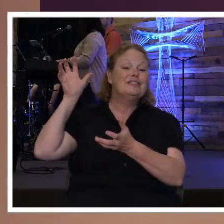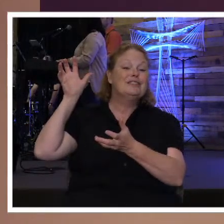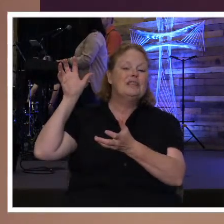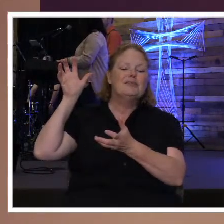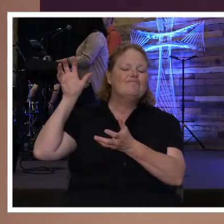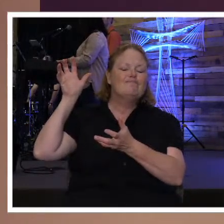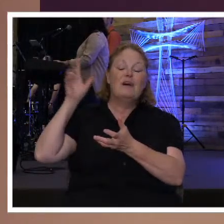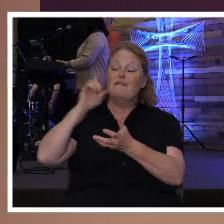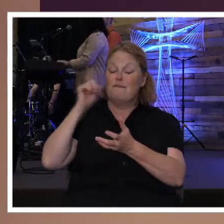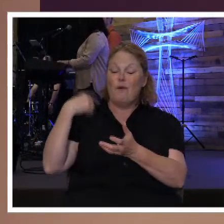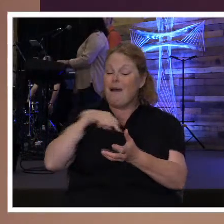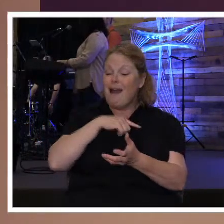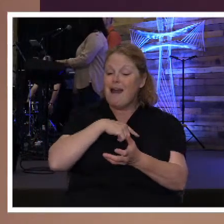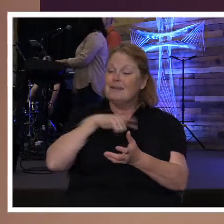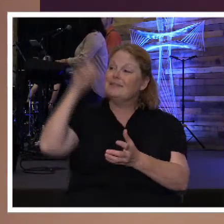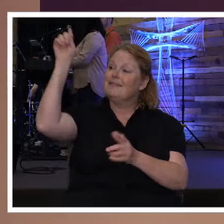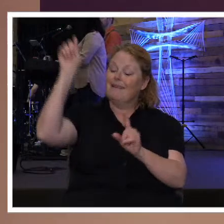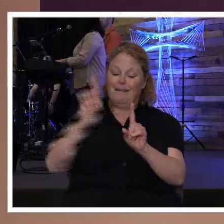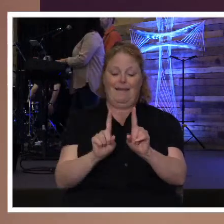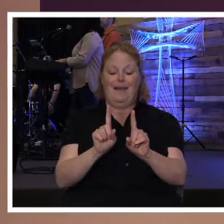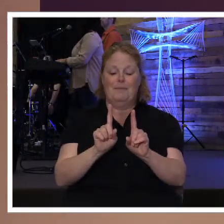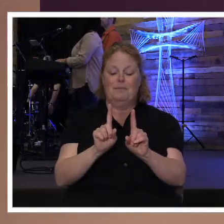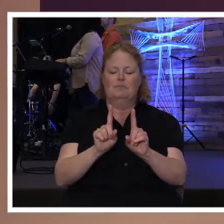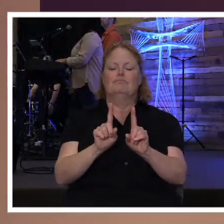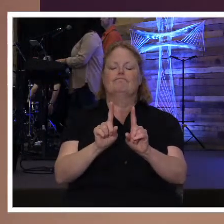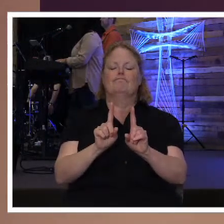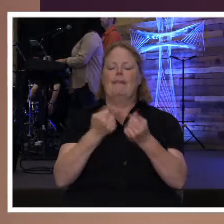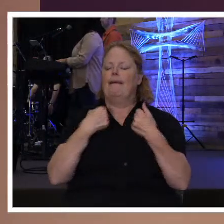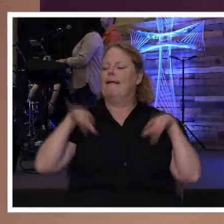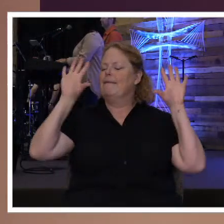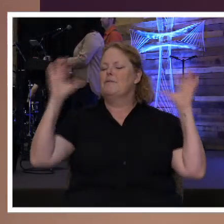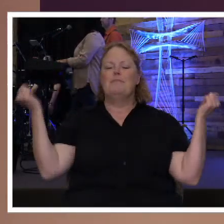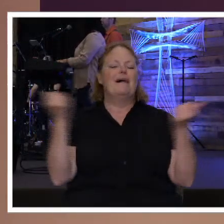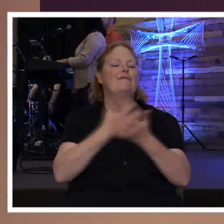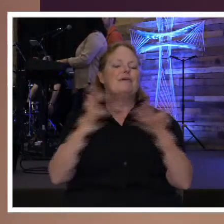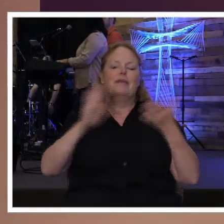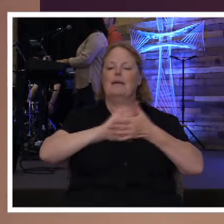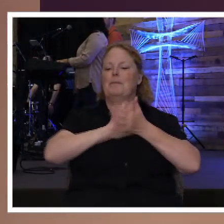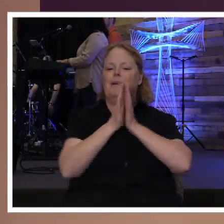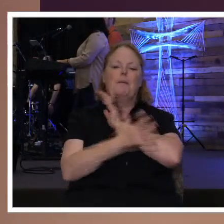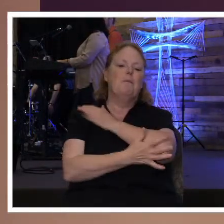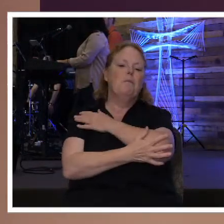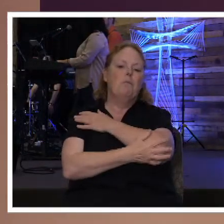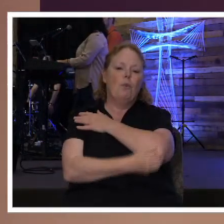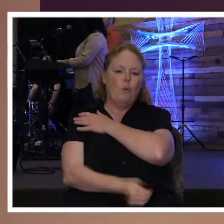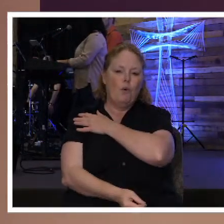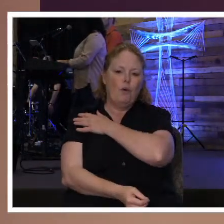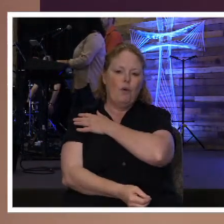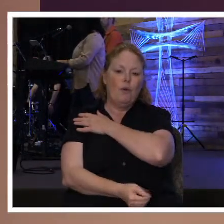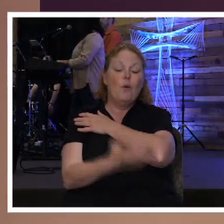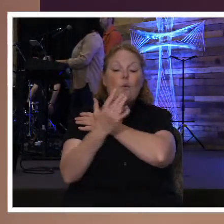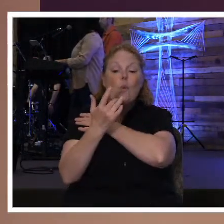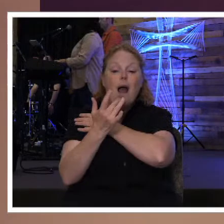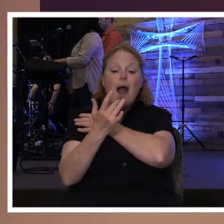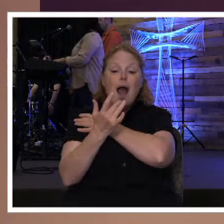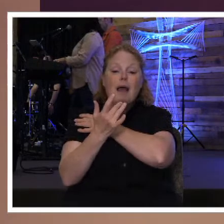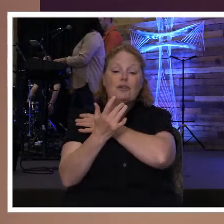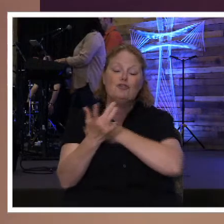yet for our sake sold it all, gave it to the poor, to come and reach